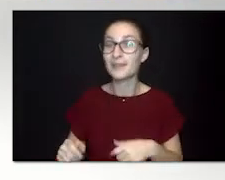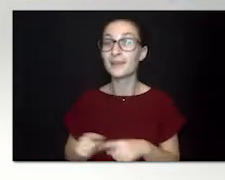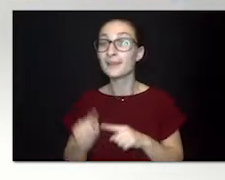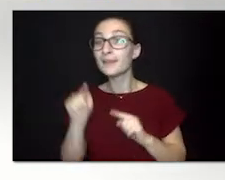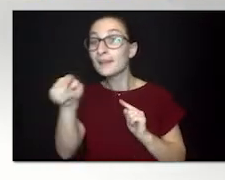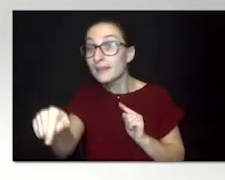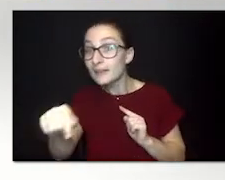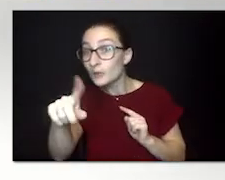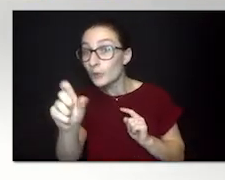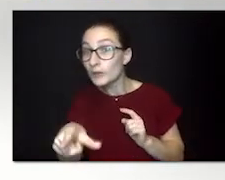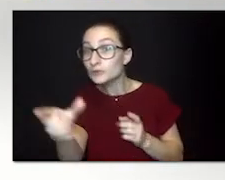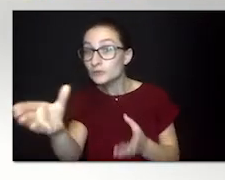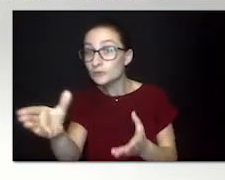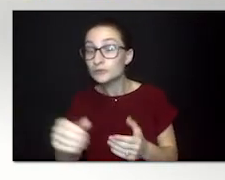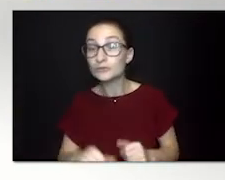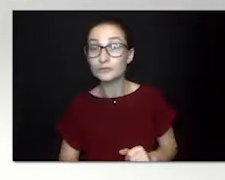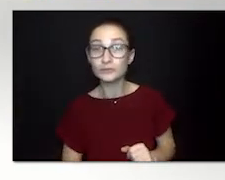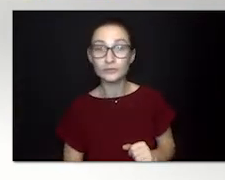got one behind you. So,